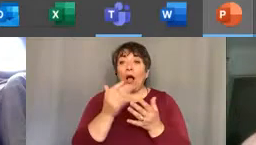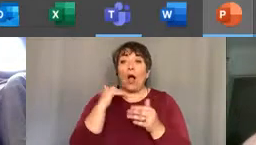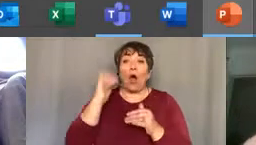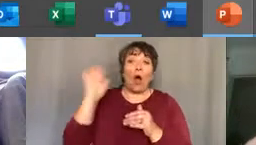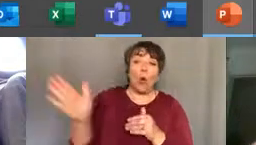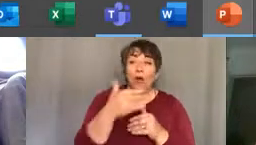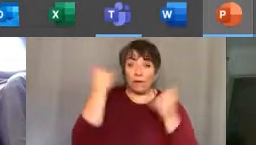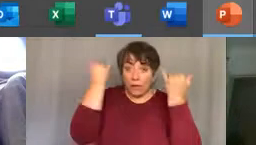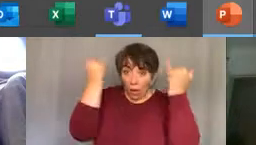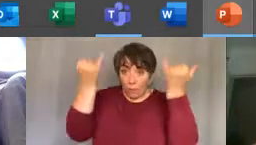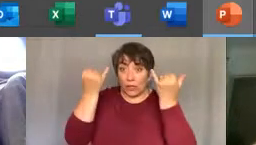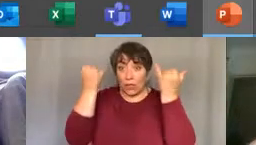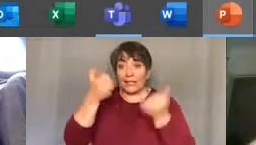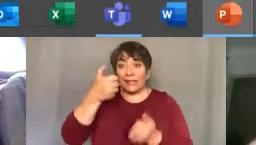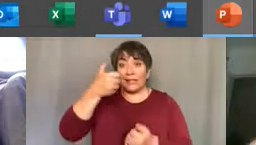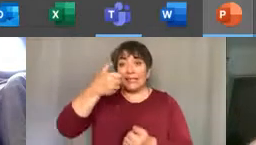675,000.